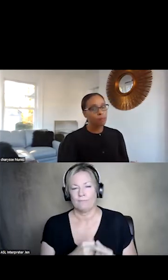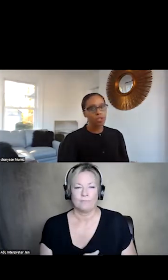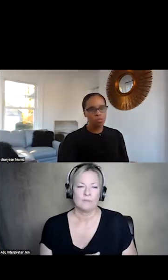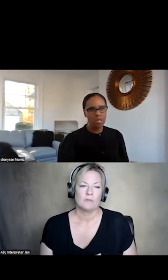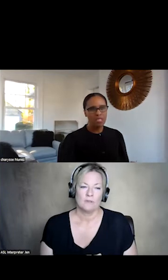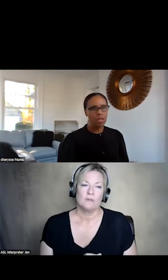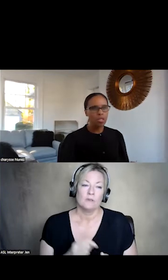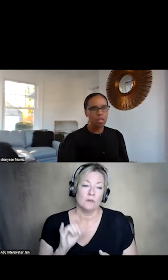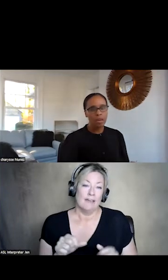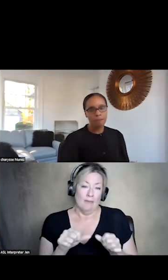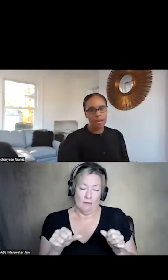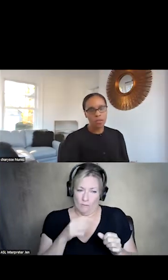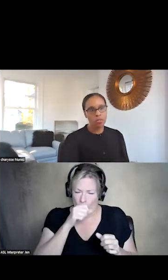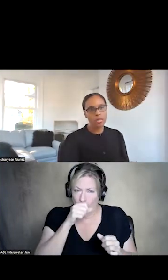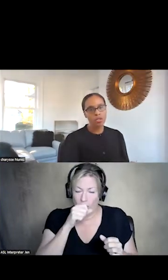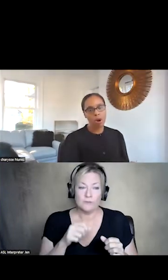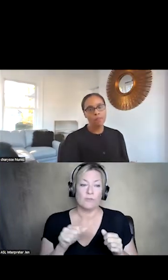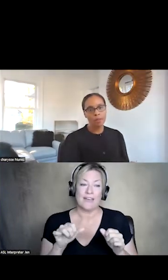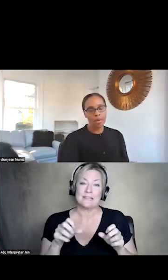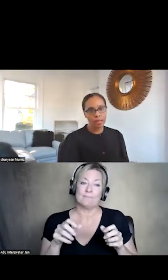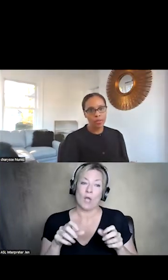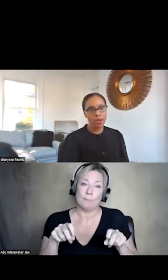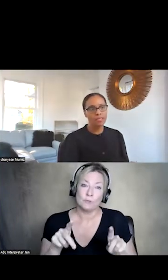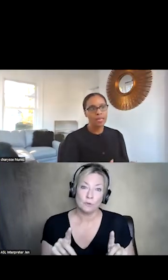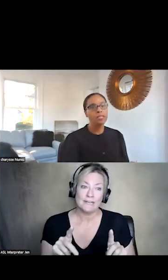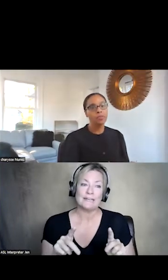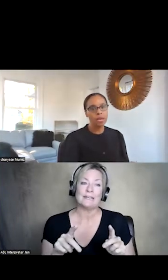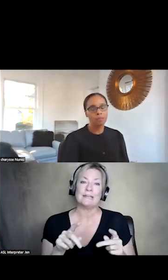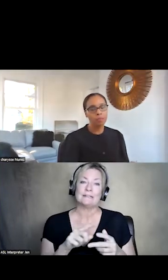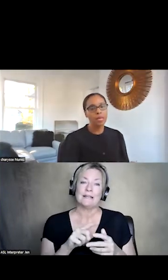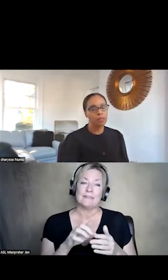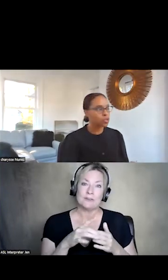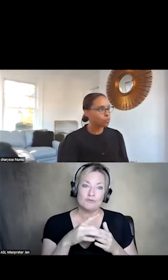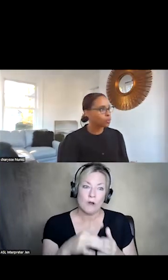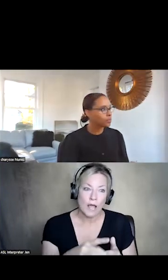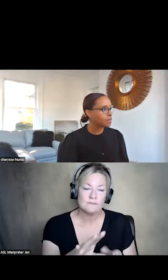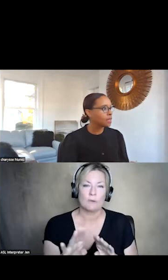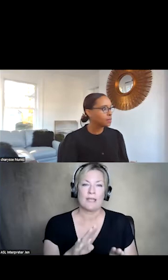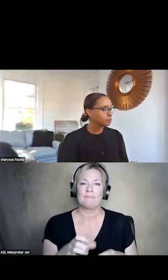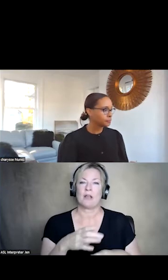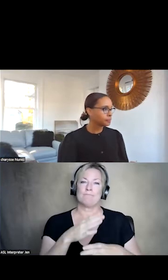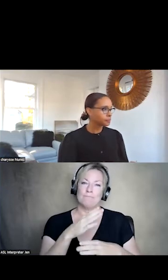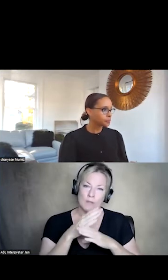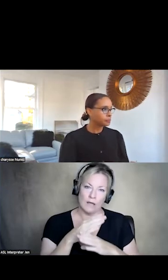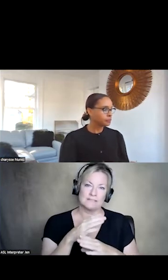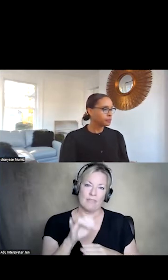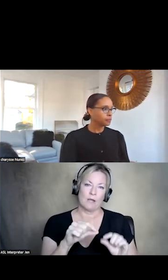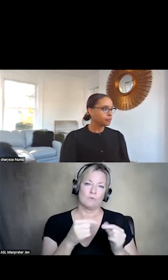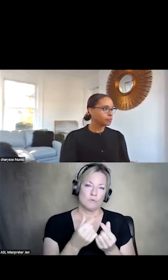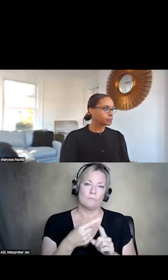areas of opportunities and underlying factors that drive their behavior and hinder them from getting the support that they need.